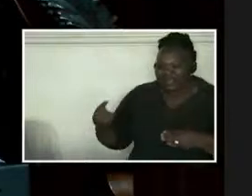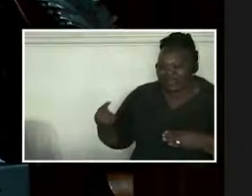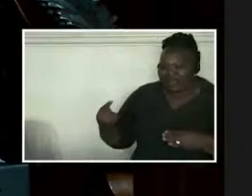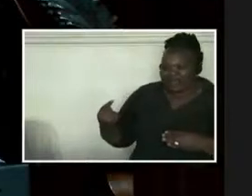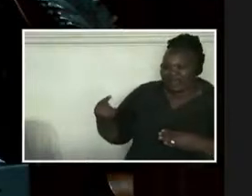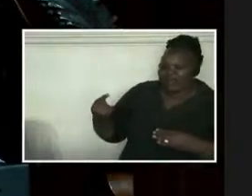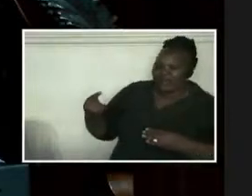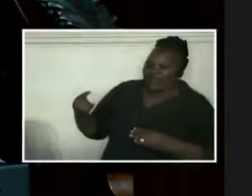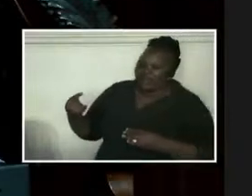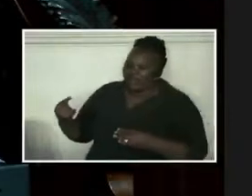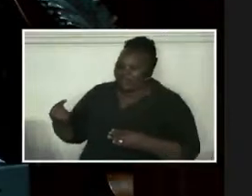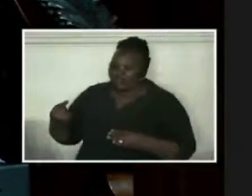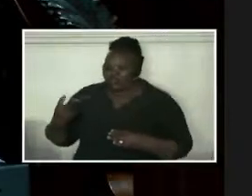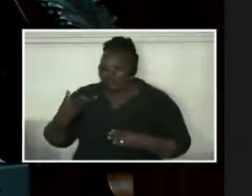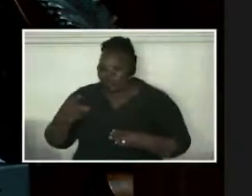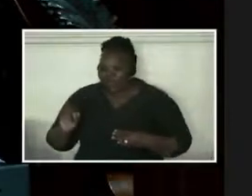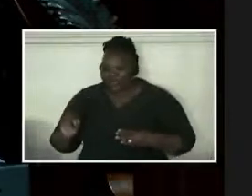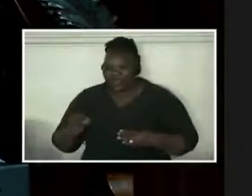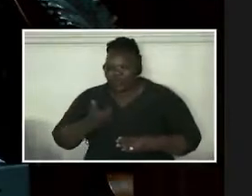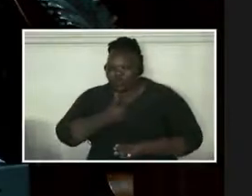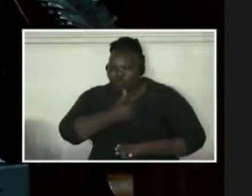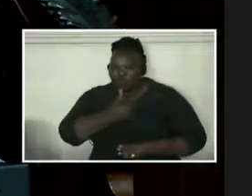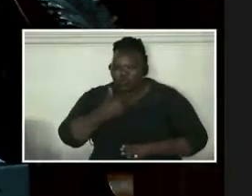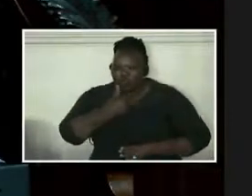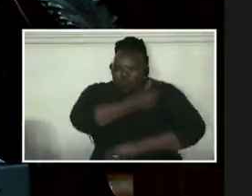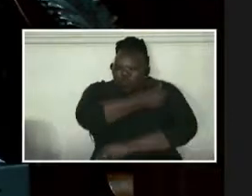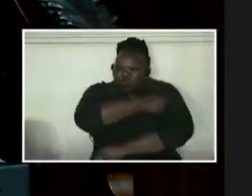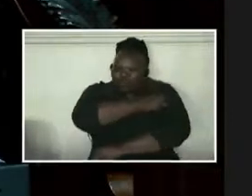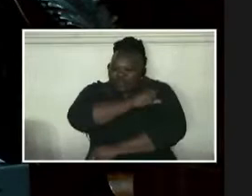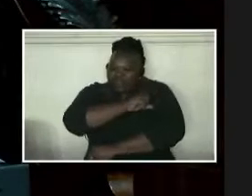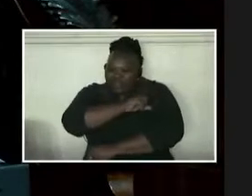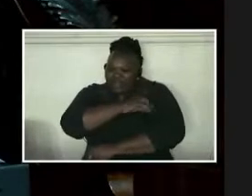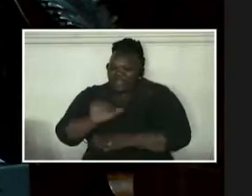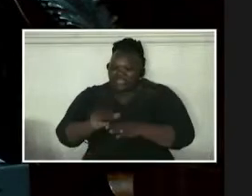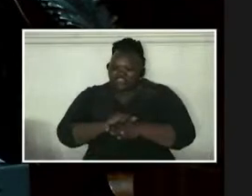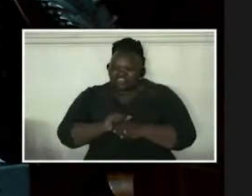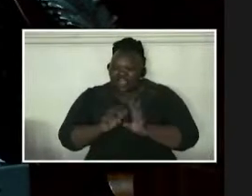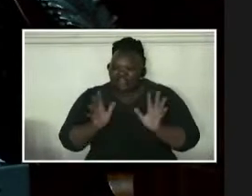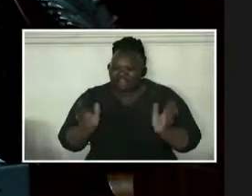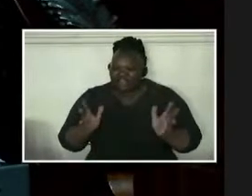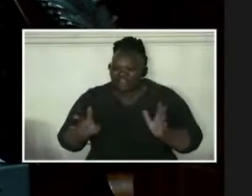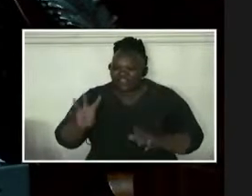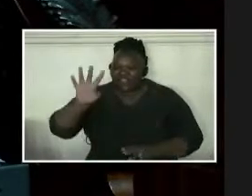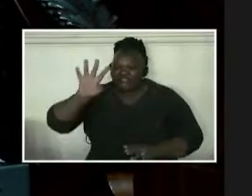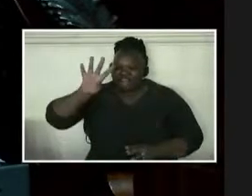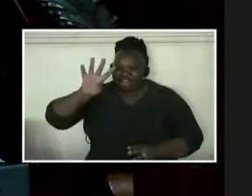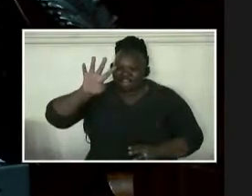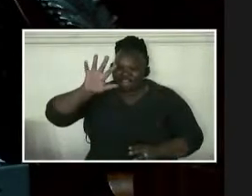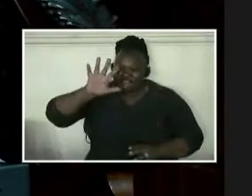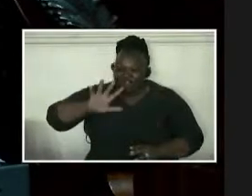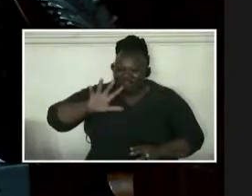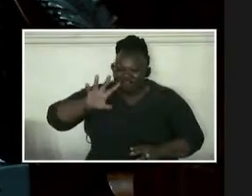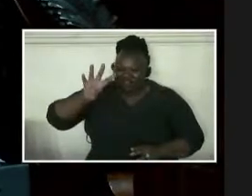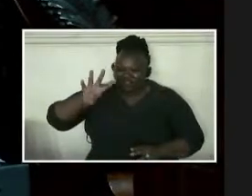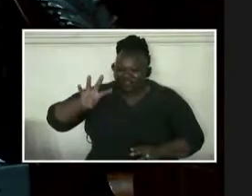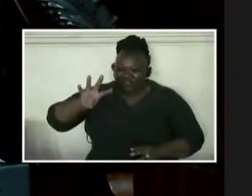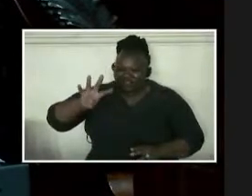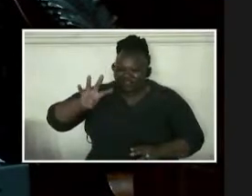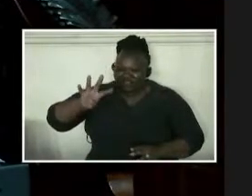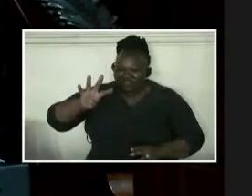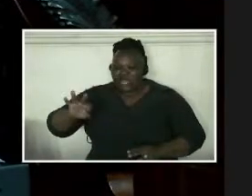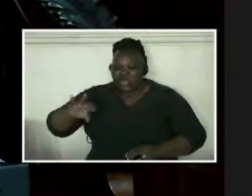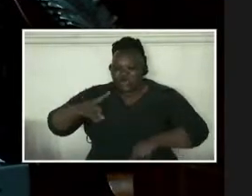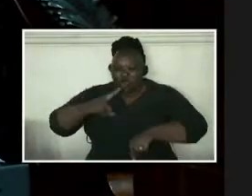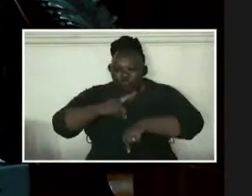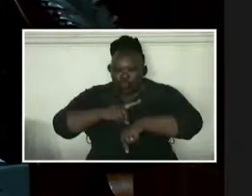further 20 hospitals to to this list we have already trained 543 nurses and 183 doctors at prince